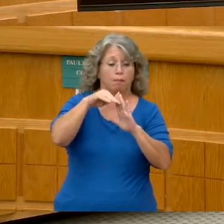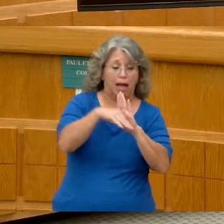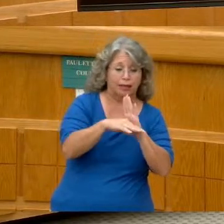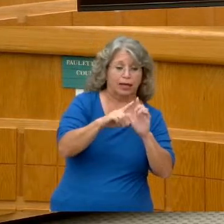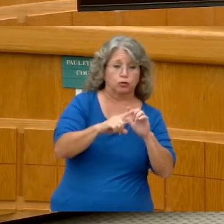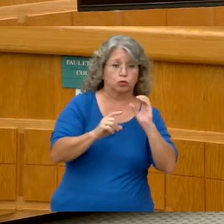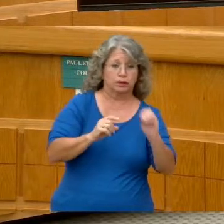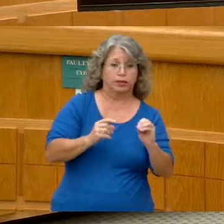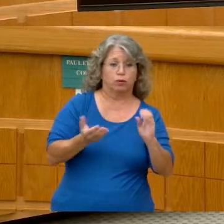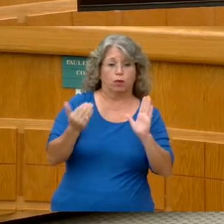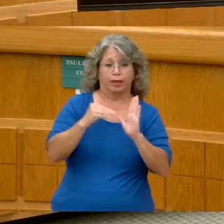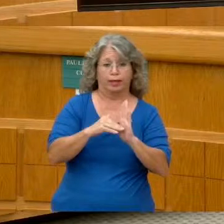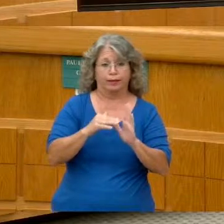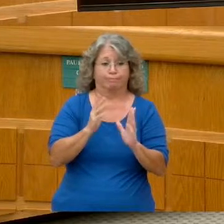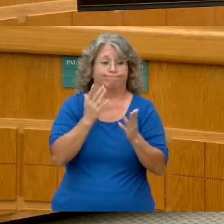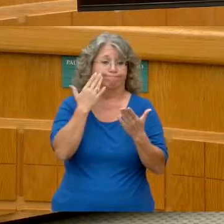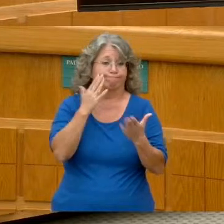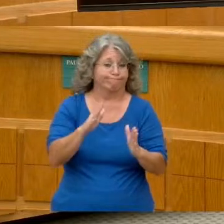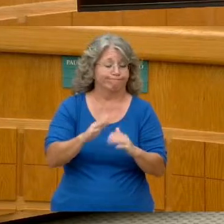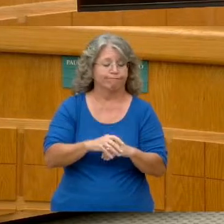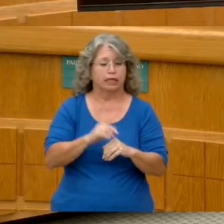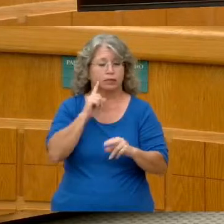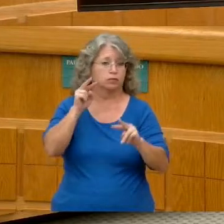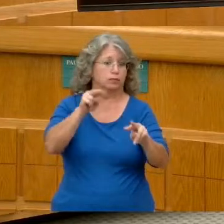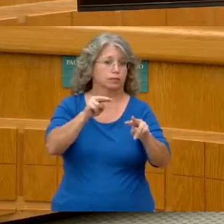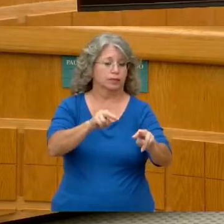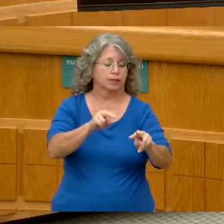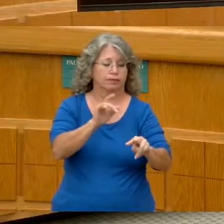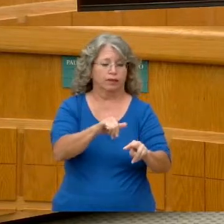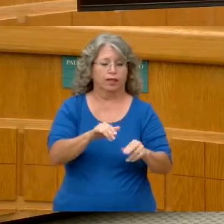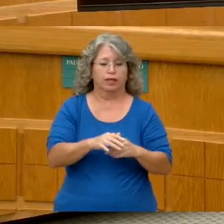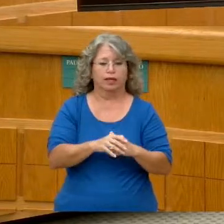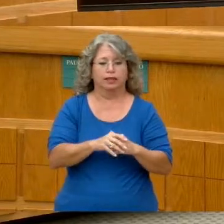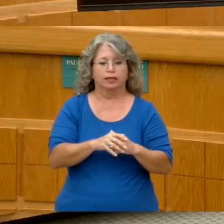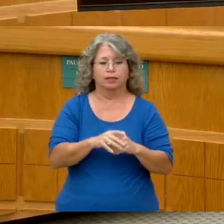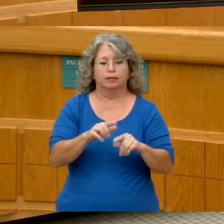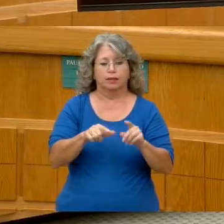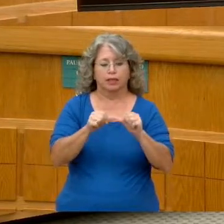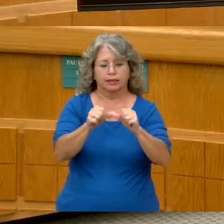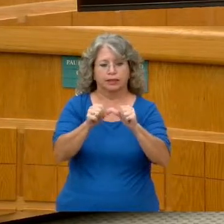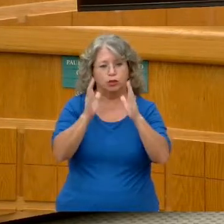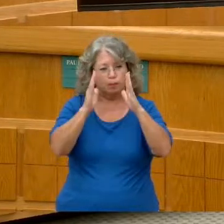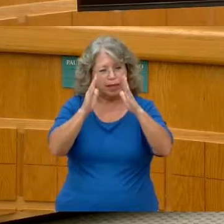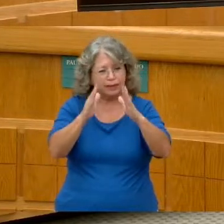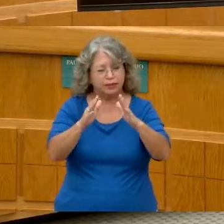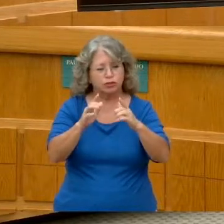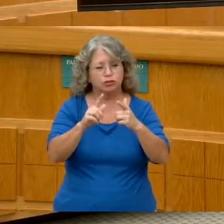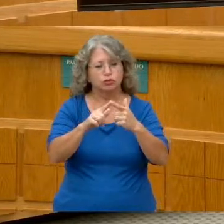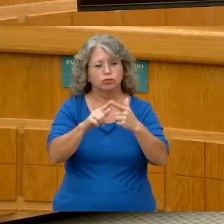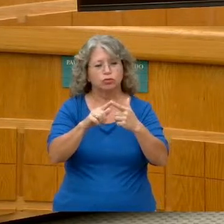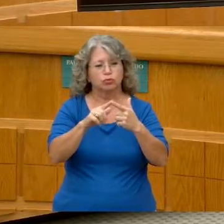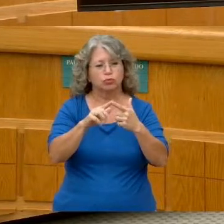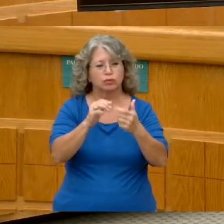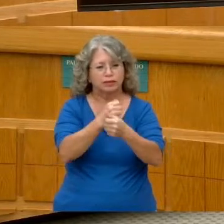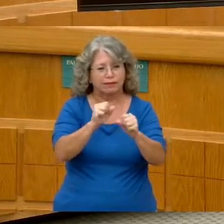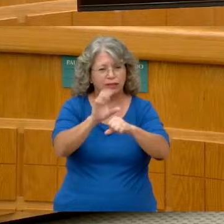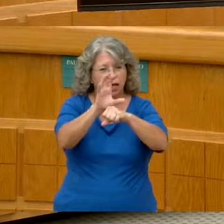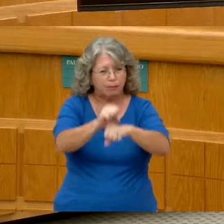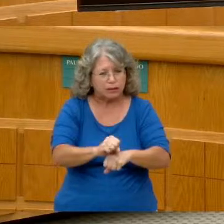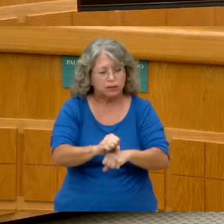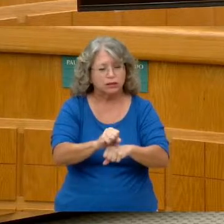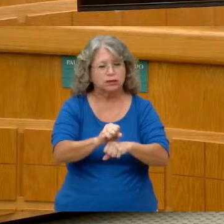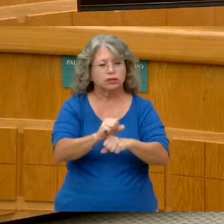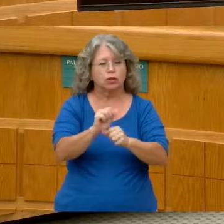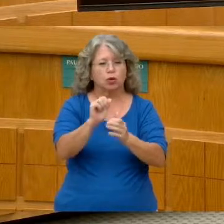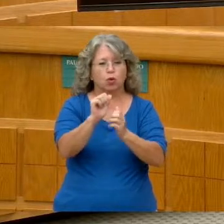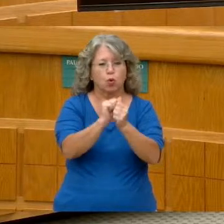So we're looking forward to that, but continue to pay attention to your habits that you're doing. Continue to